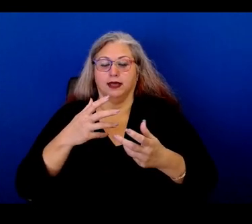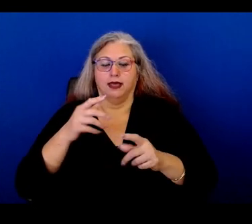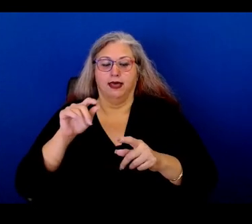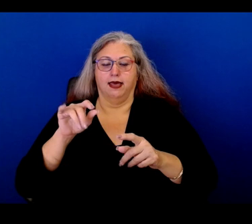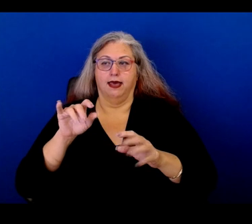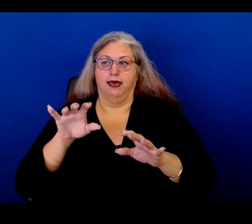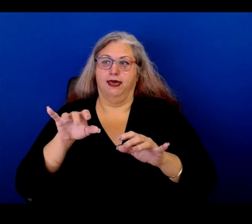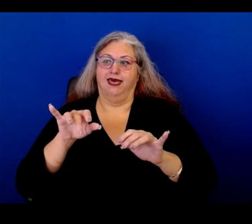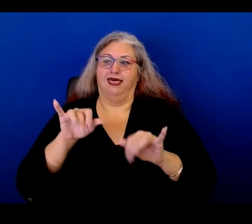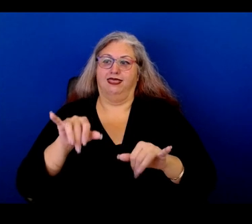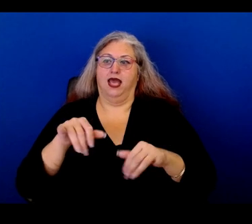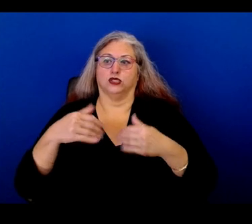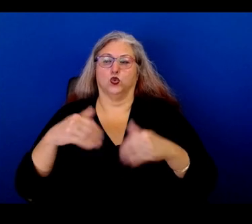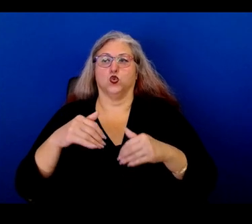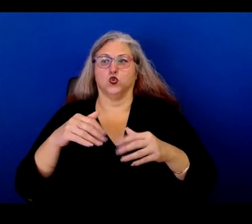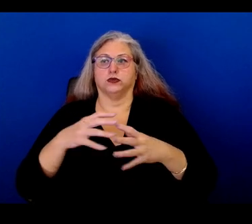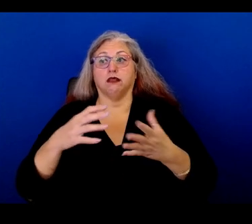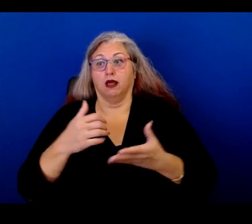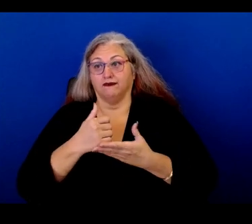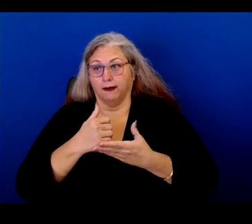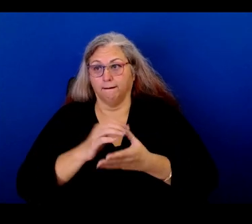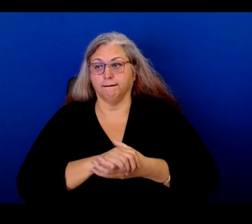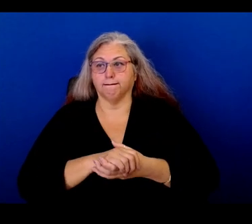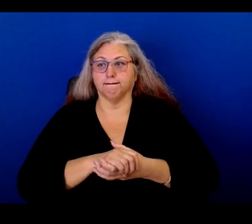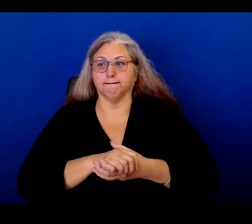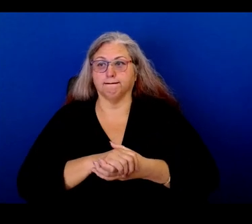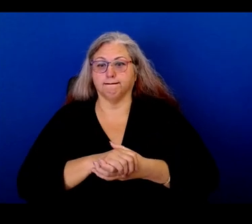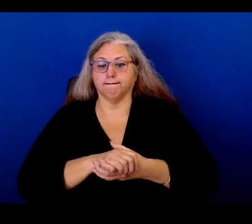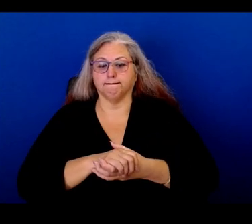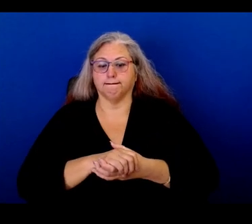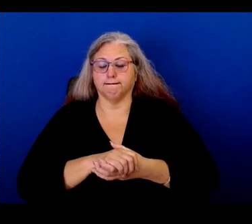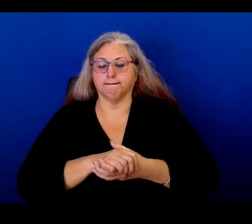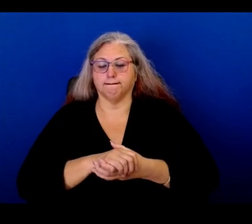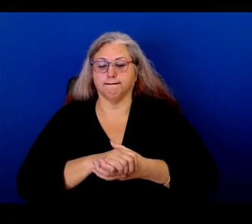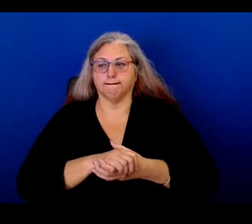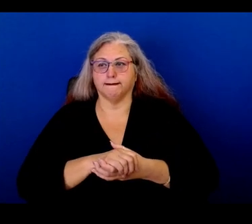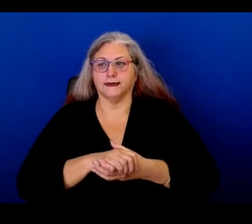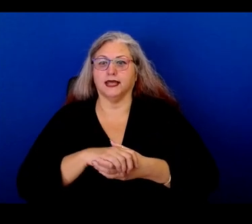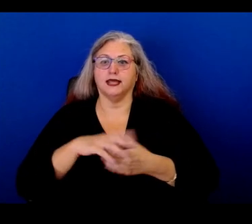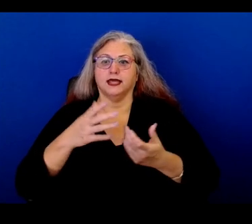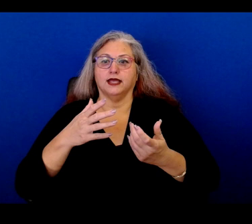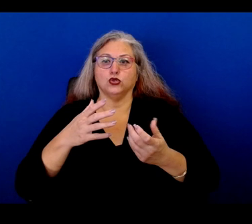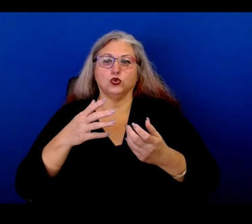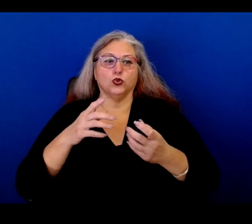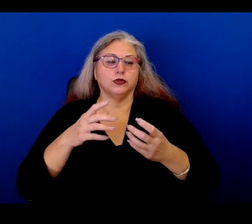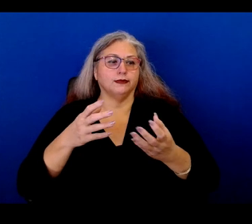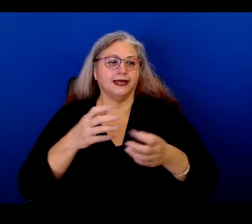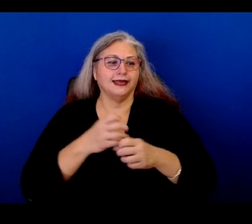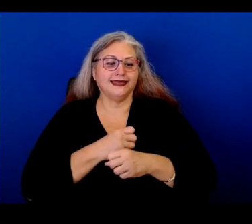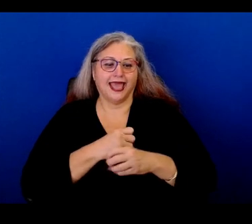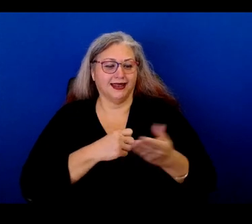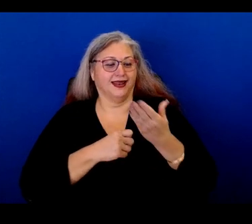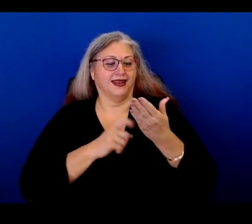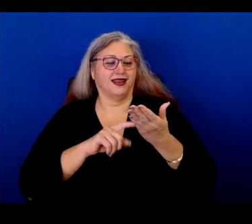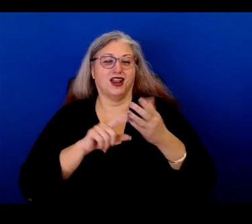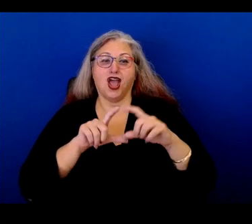is tremendously helpful. You know, to get a card, and it's